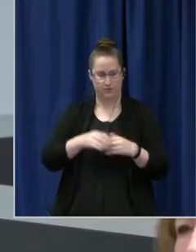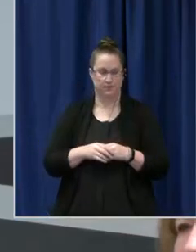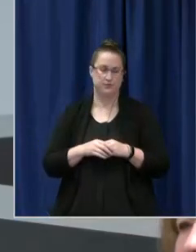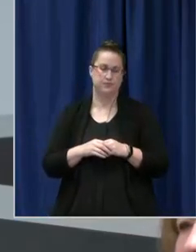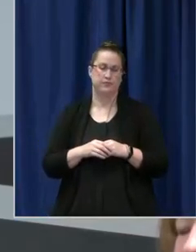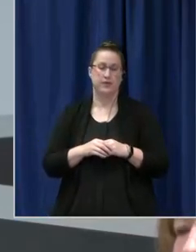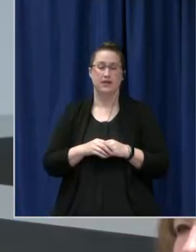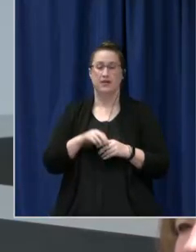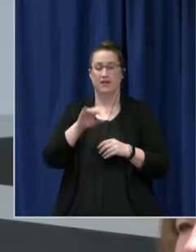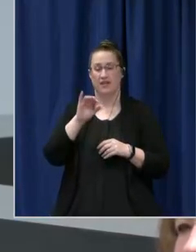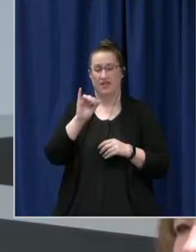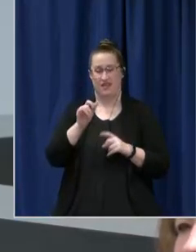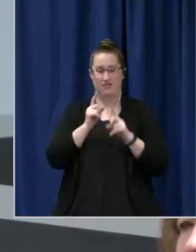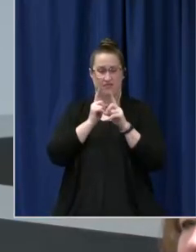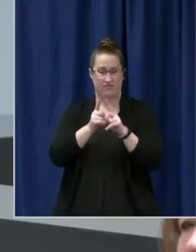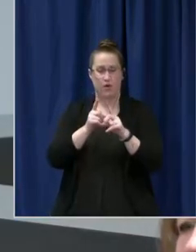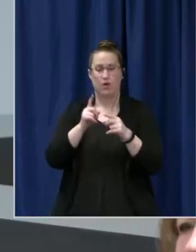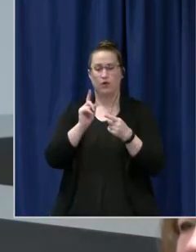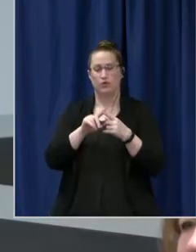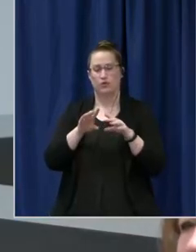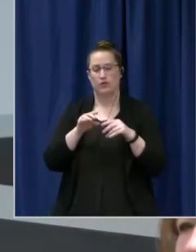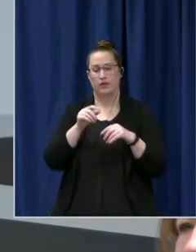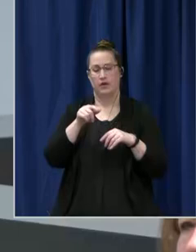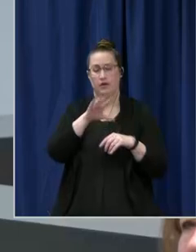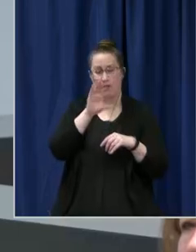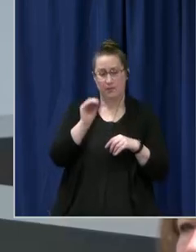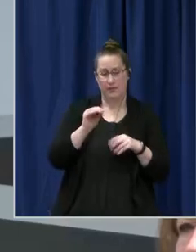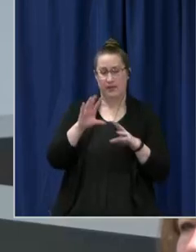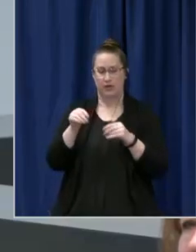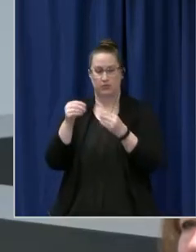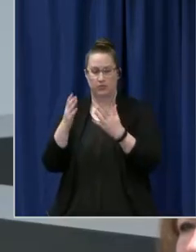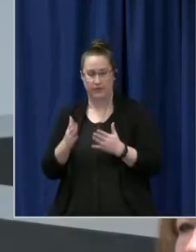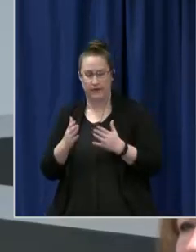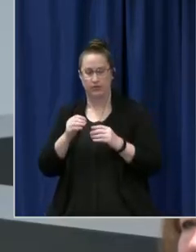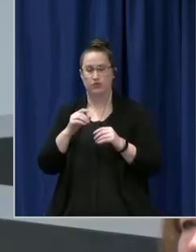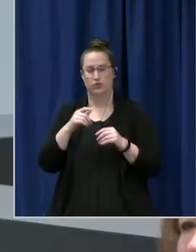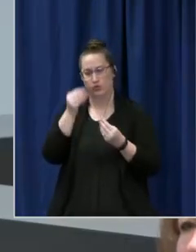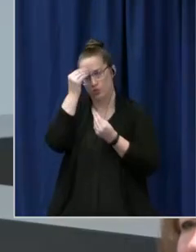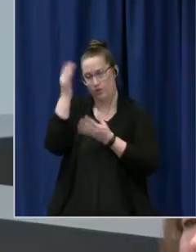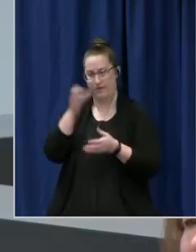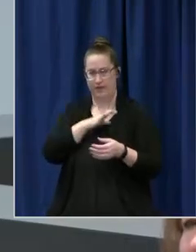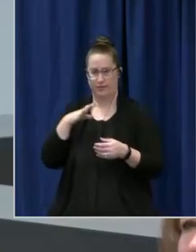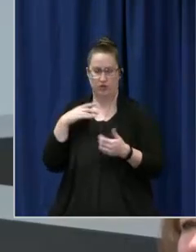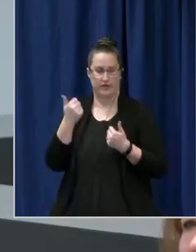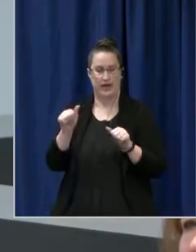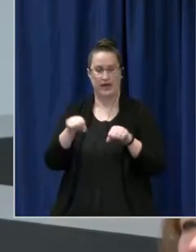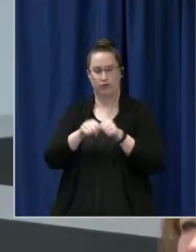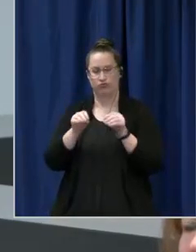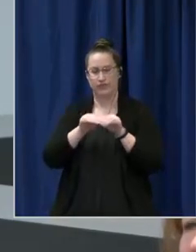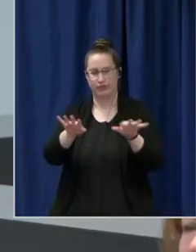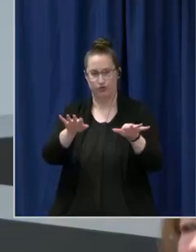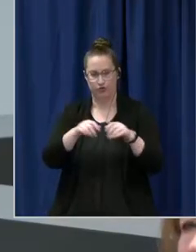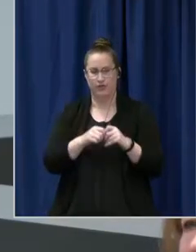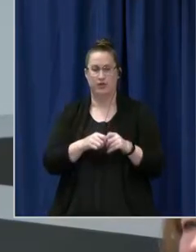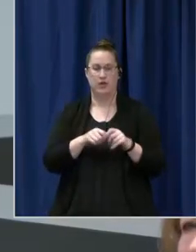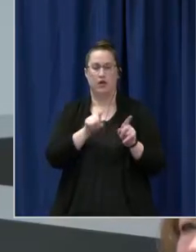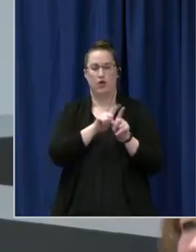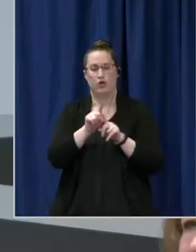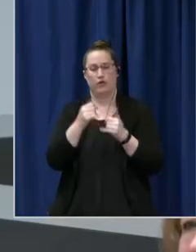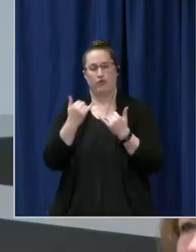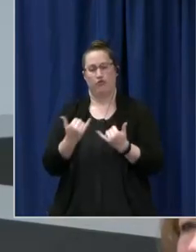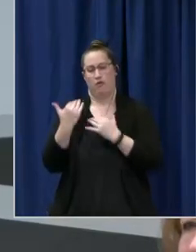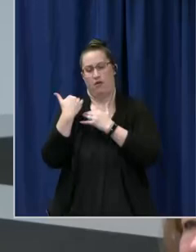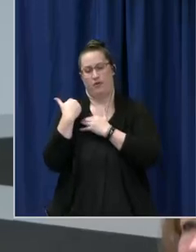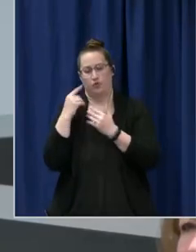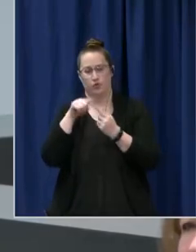item requires carriers and TRS providers to notify the Commission of breaches, in addition to their current obligations to notify